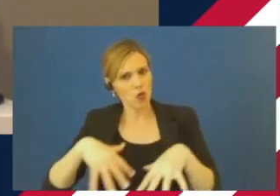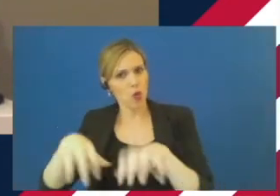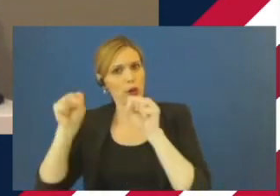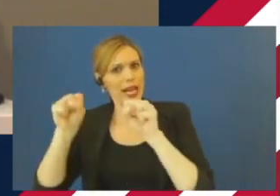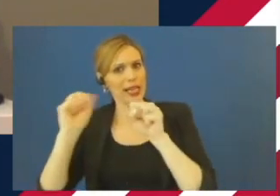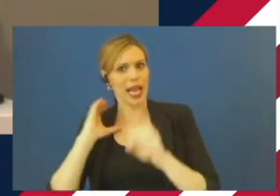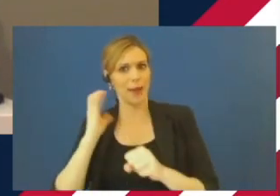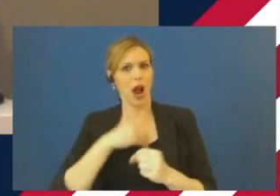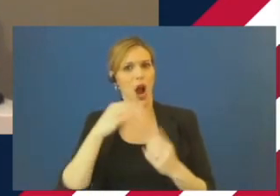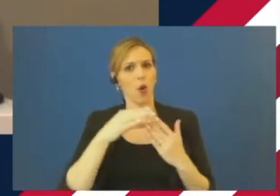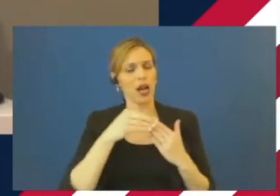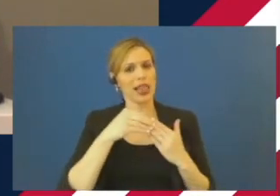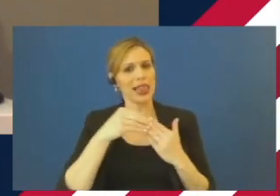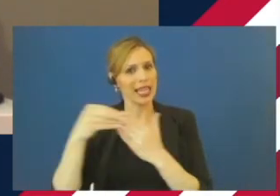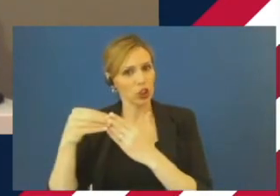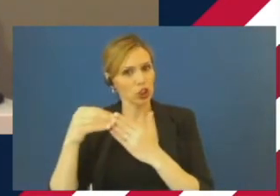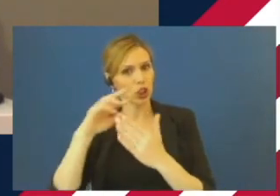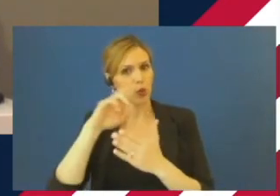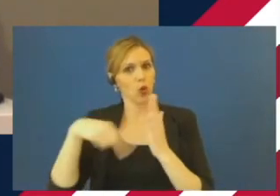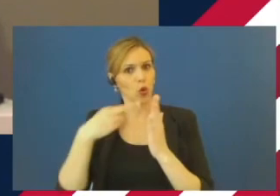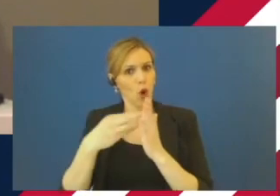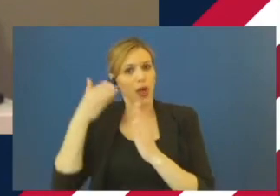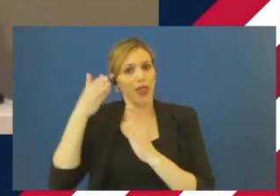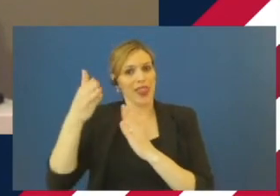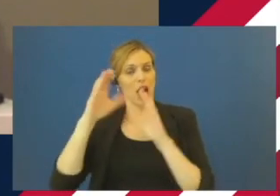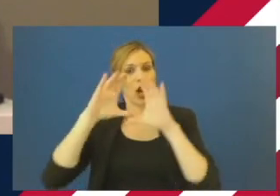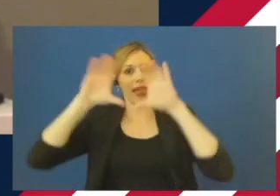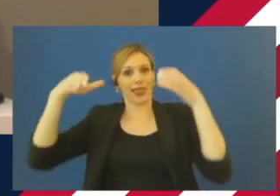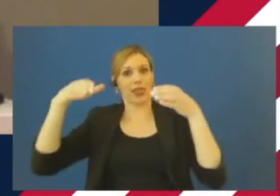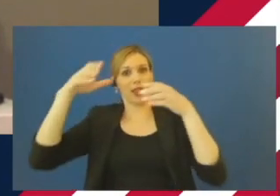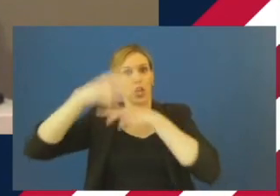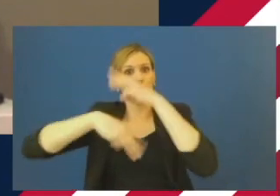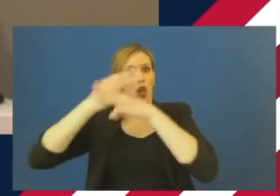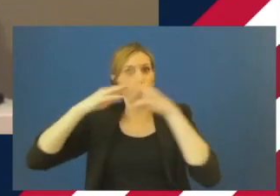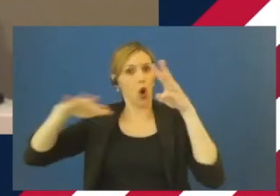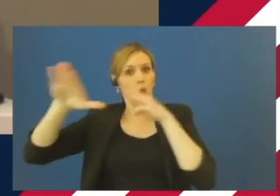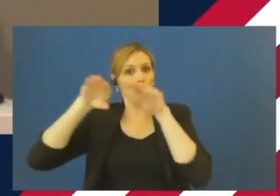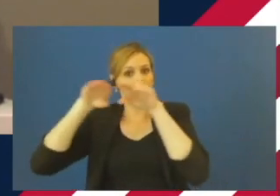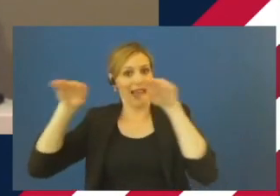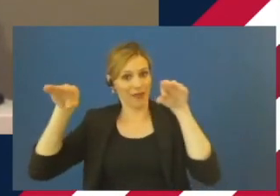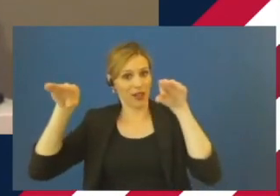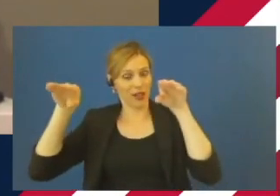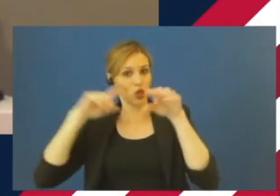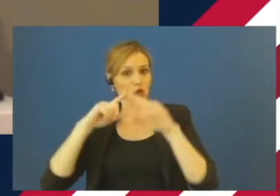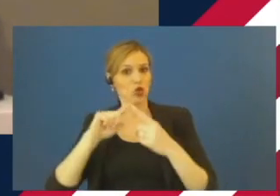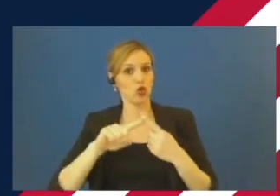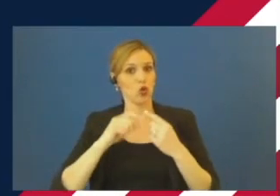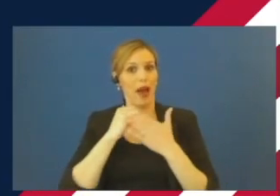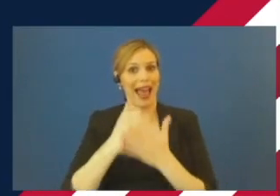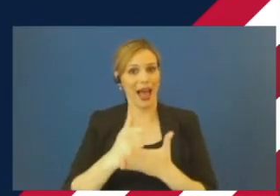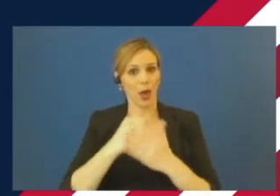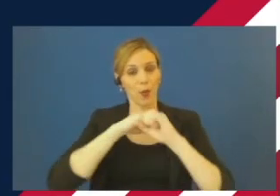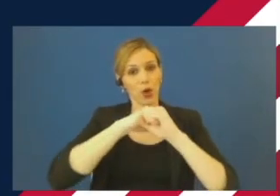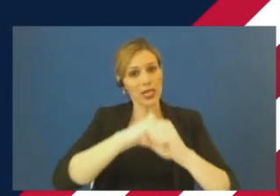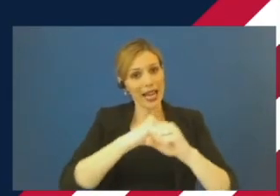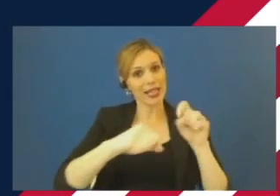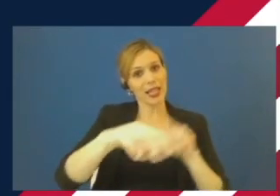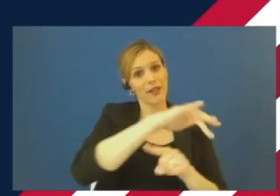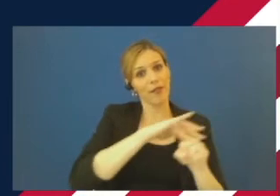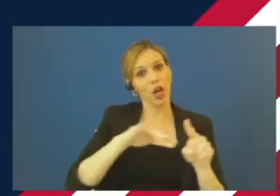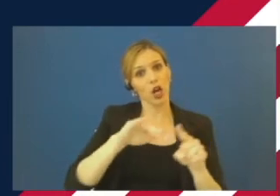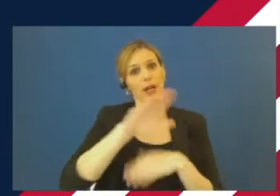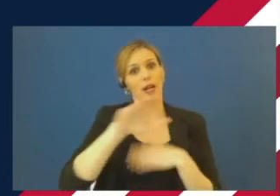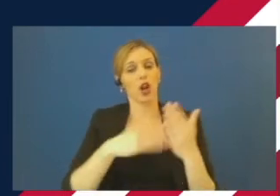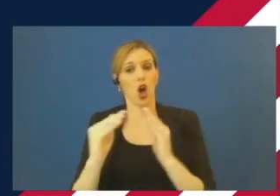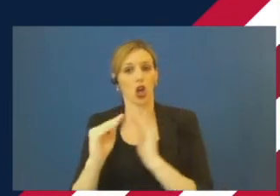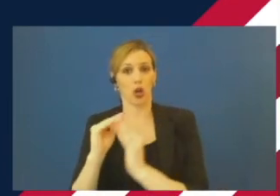the global level when it comes to protecting our environment in all communities? Well, thank you.